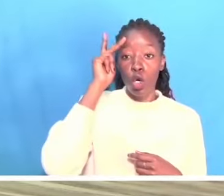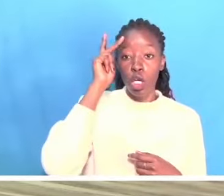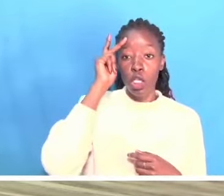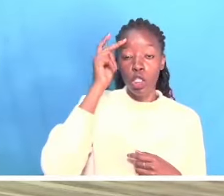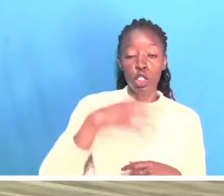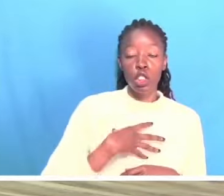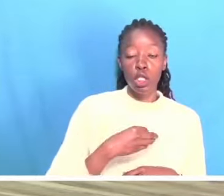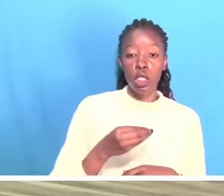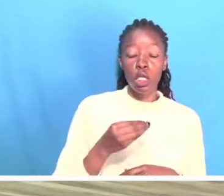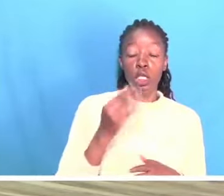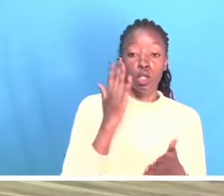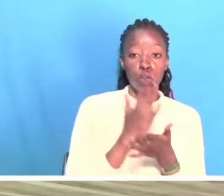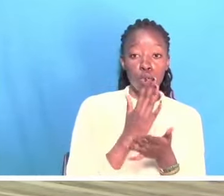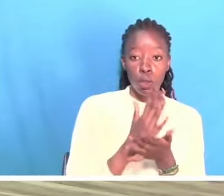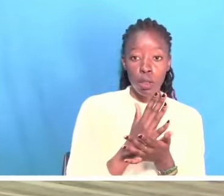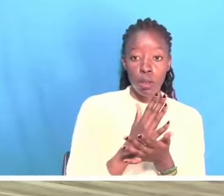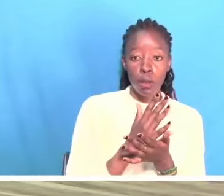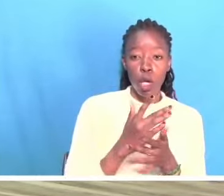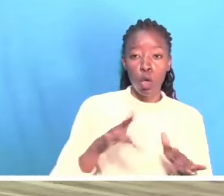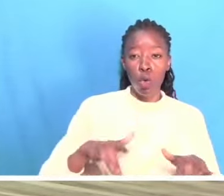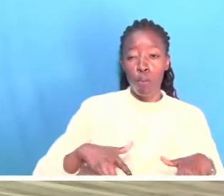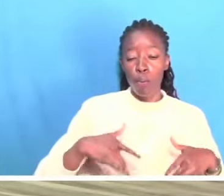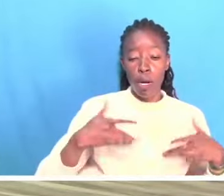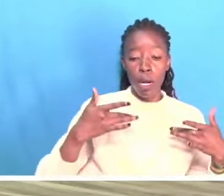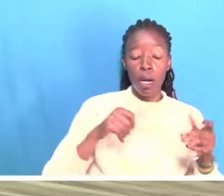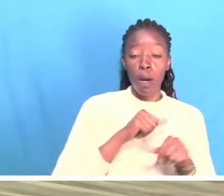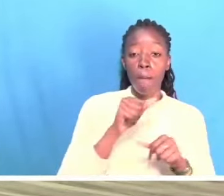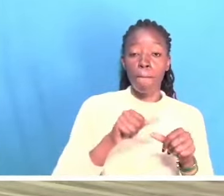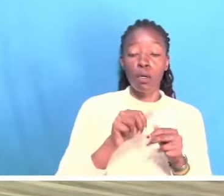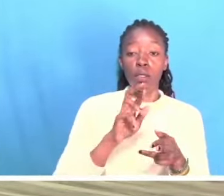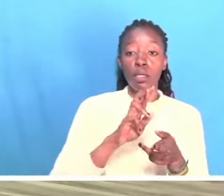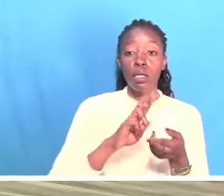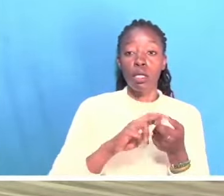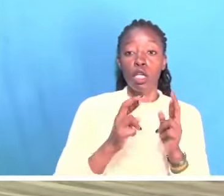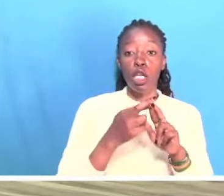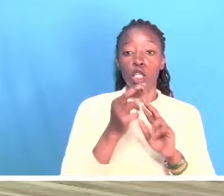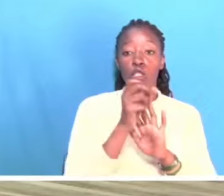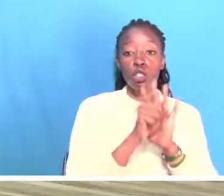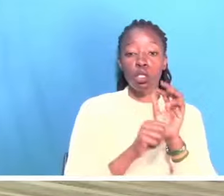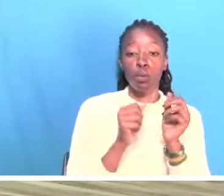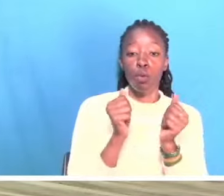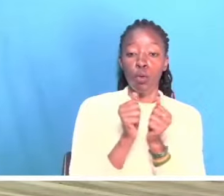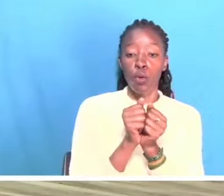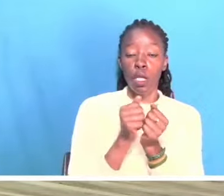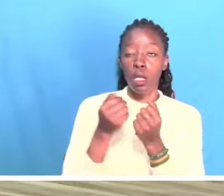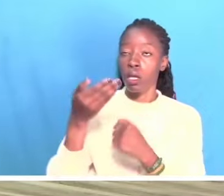your relationship with God, and for sure you have a working relationship with God.